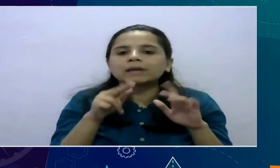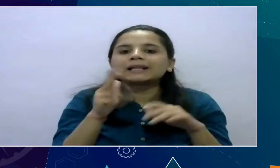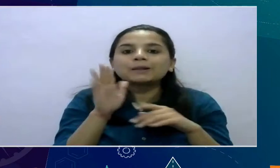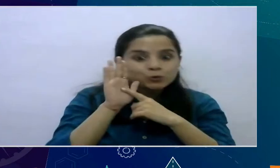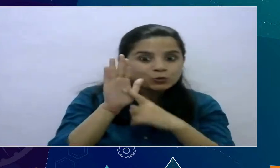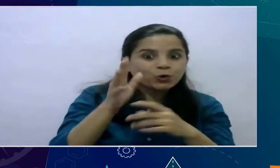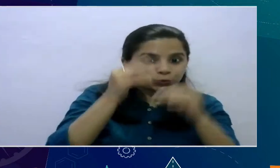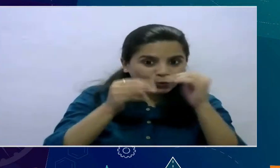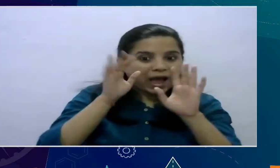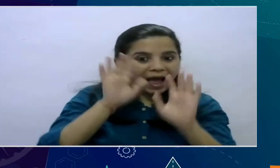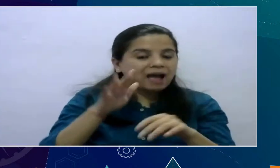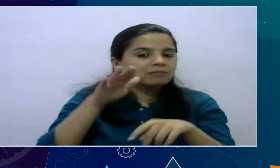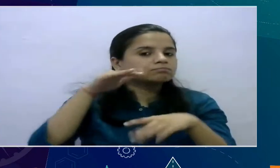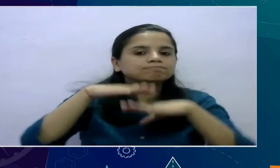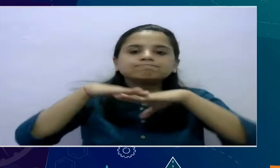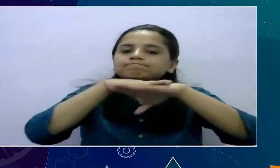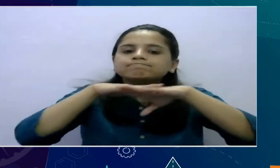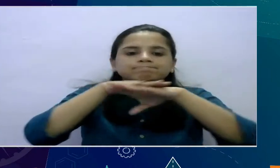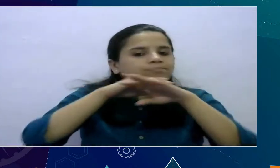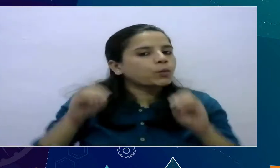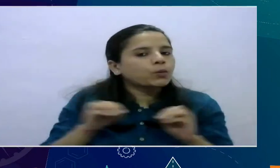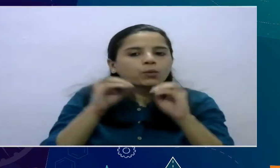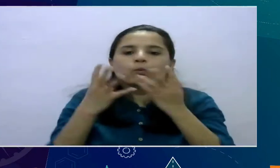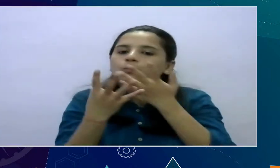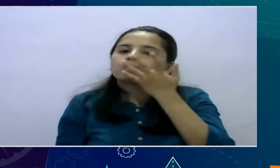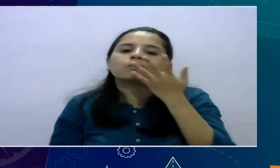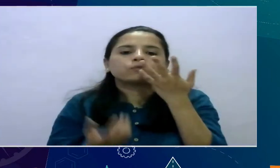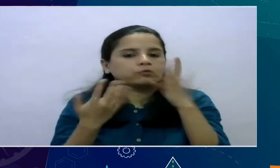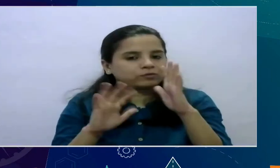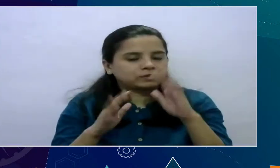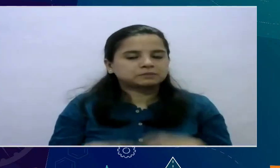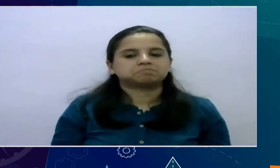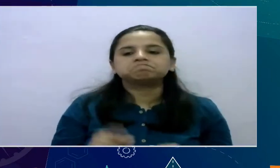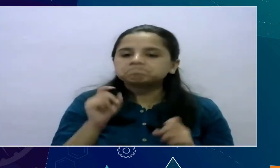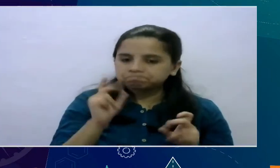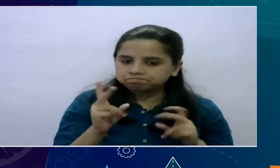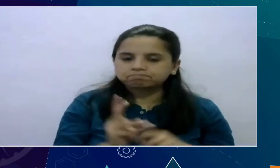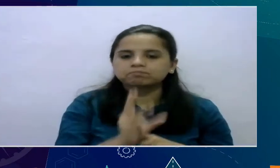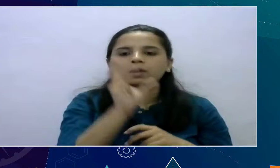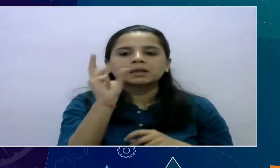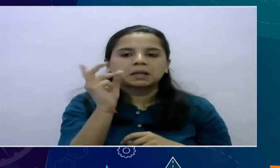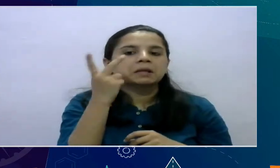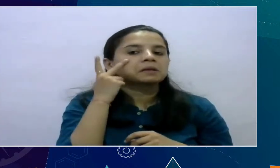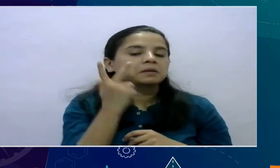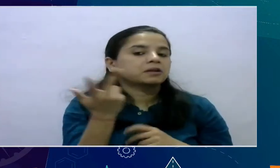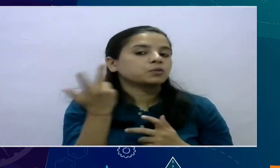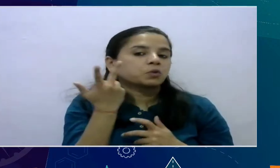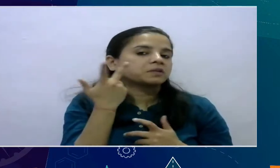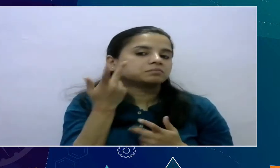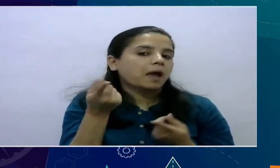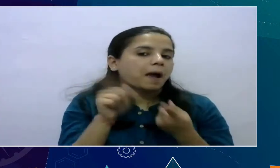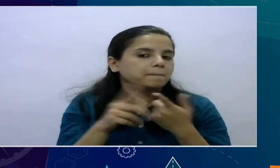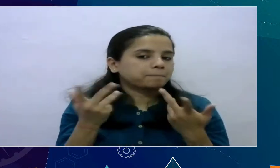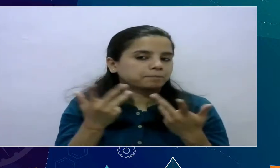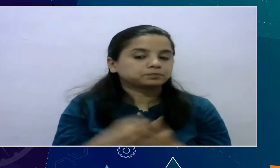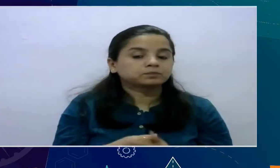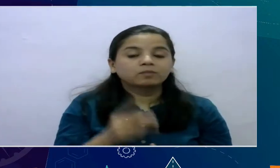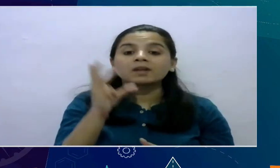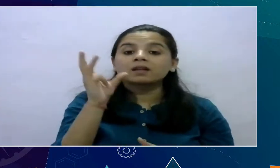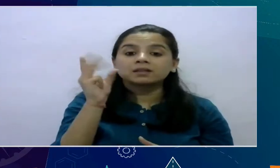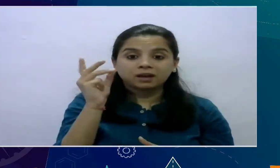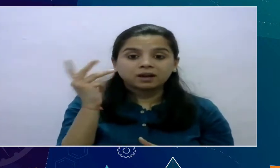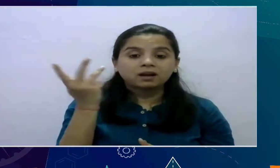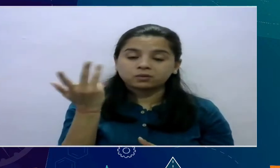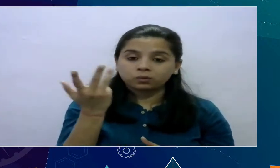this also sneaked out. All right, fine. Let's see what happens with this. In the third one, when